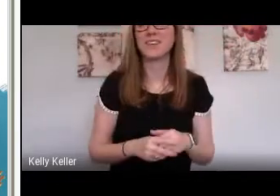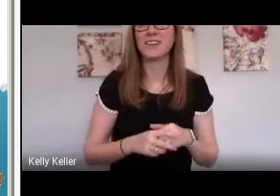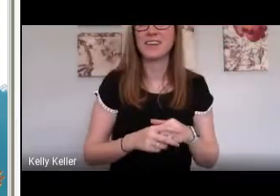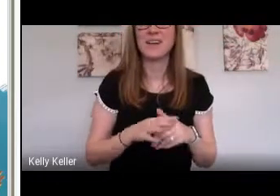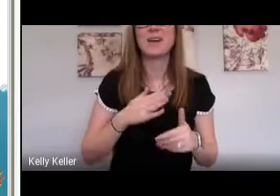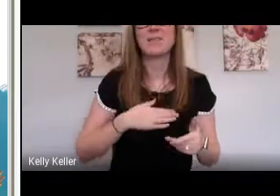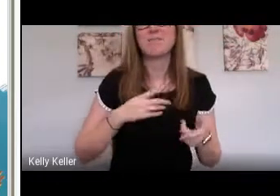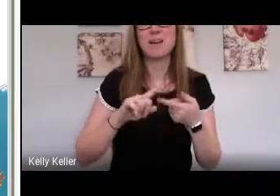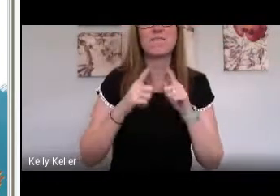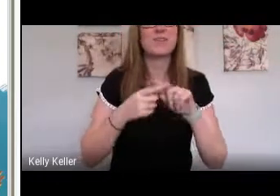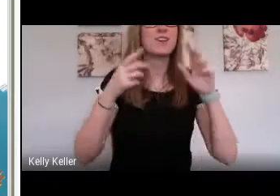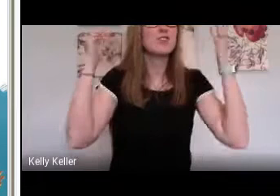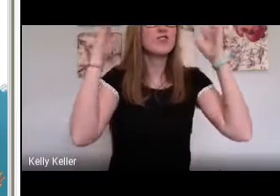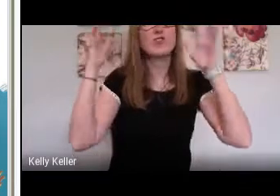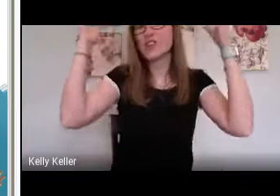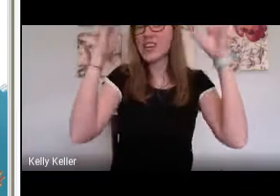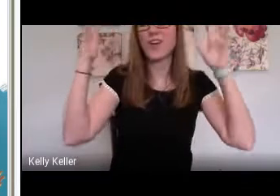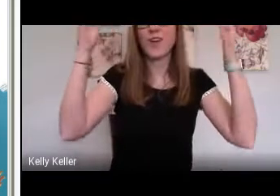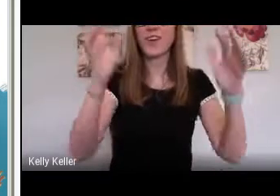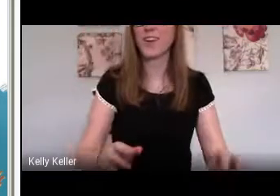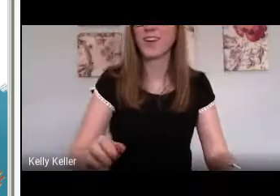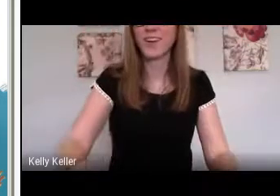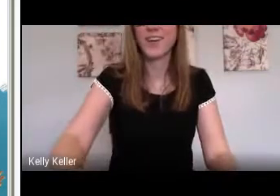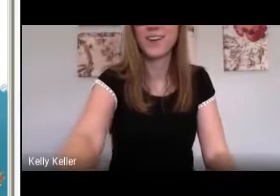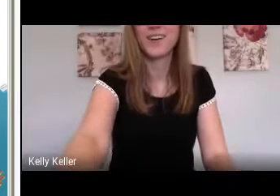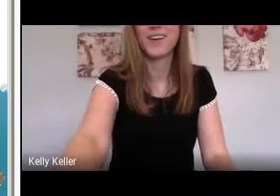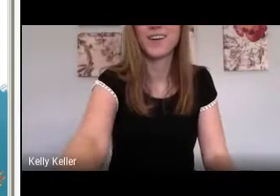my friends cheer